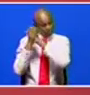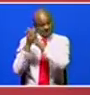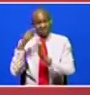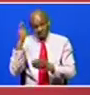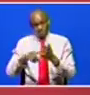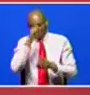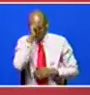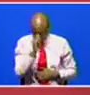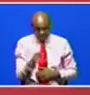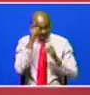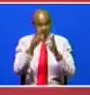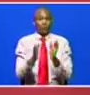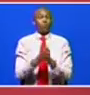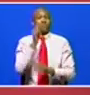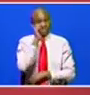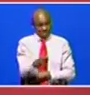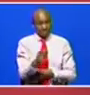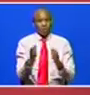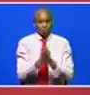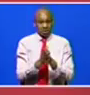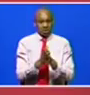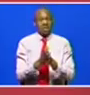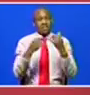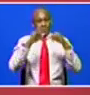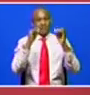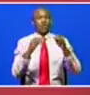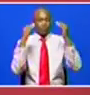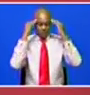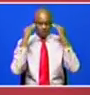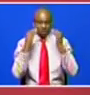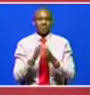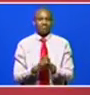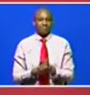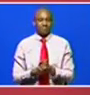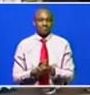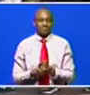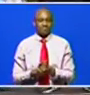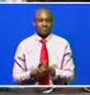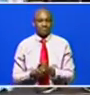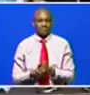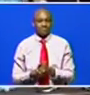the ruling of the judges and the independence of the judiciary.